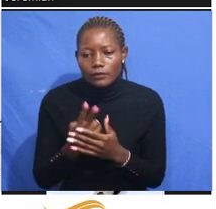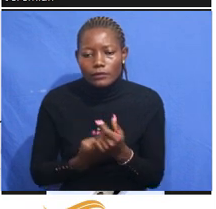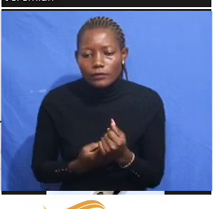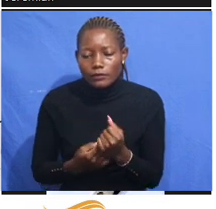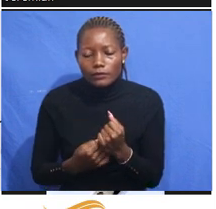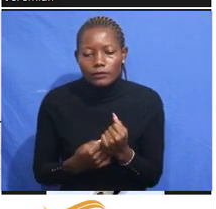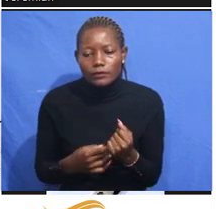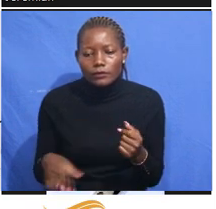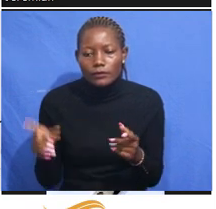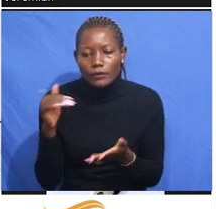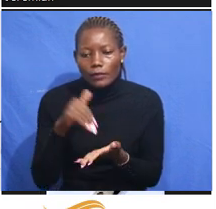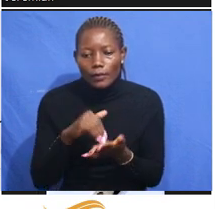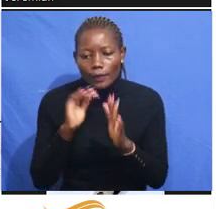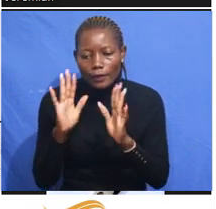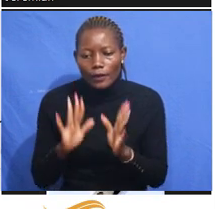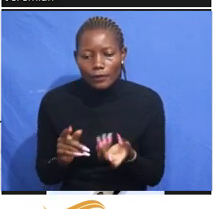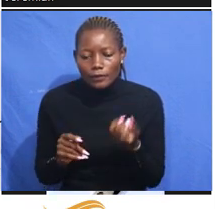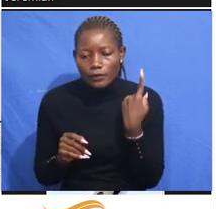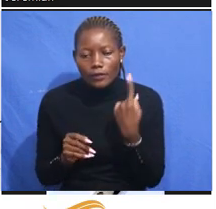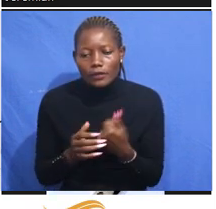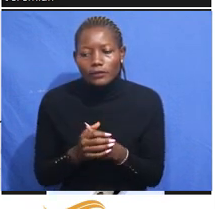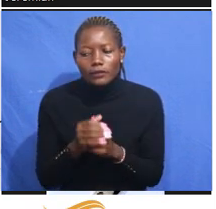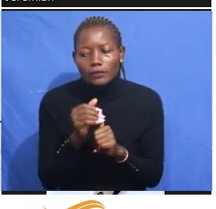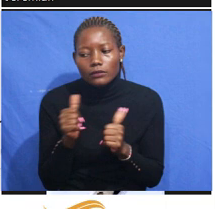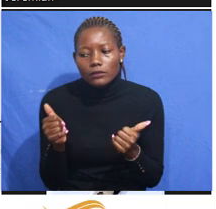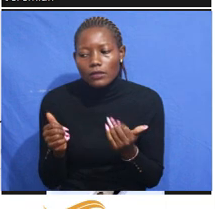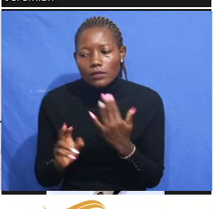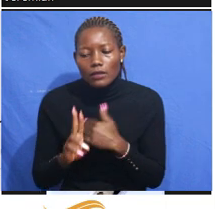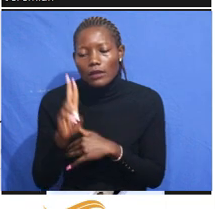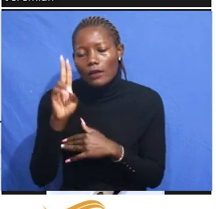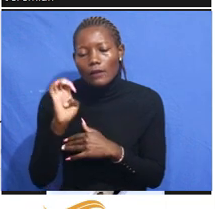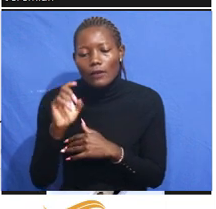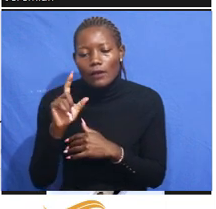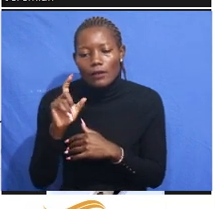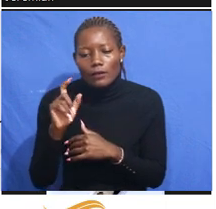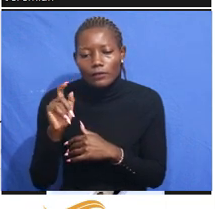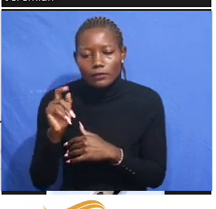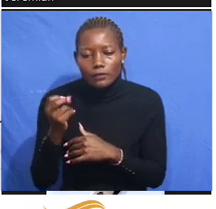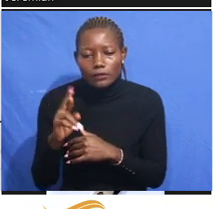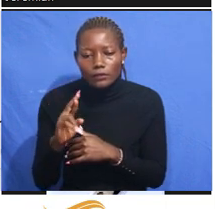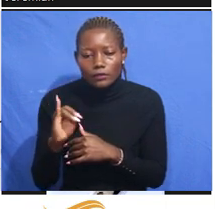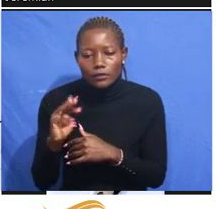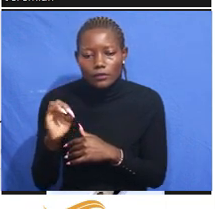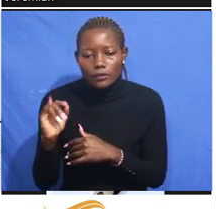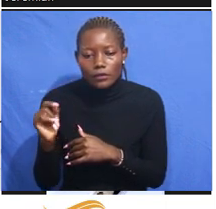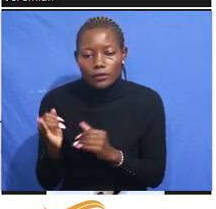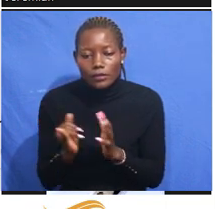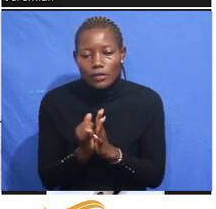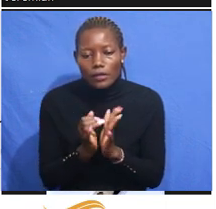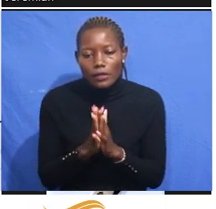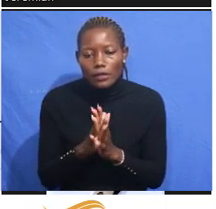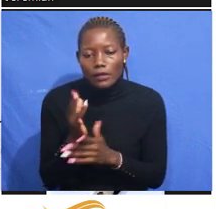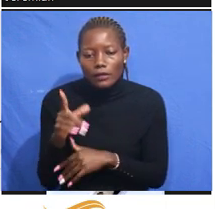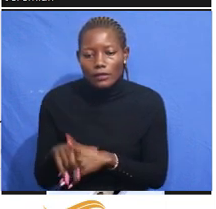again, it is important to understand upper extremity and lower extremity. Upper extremity